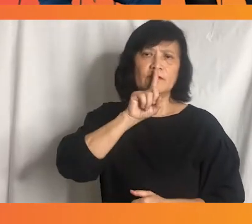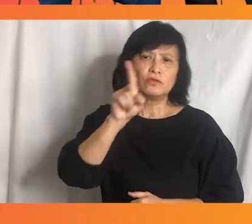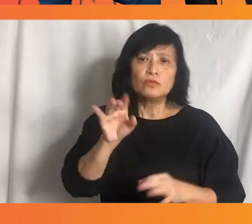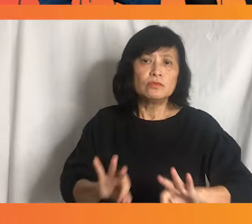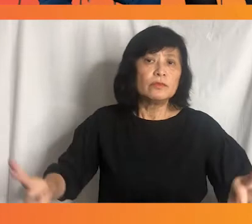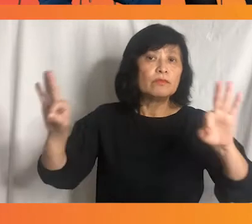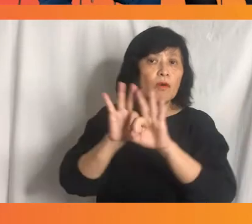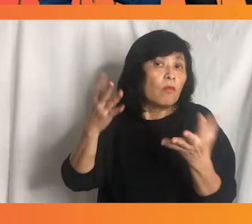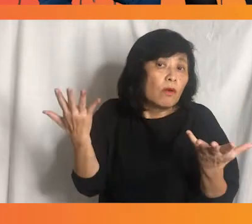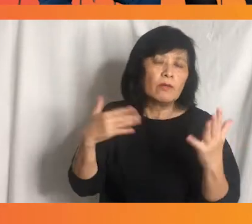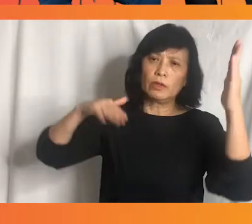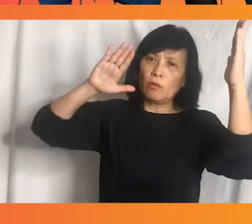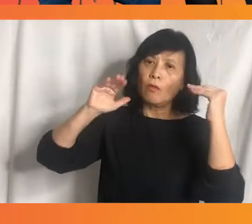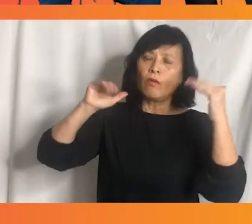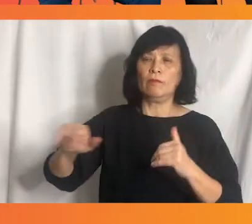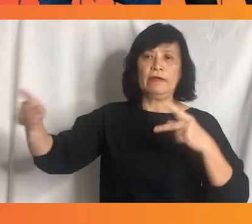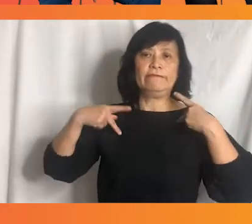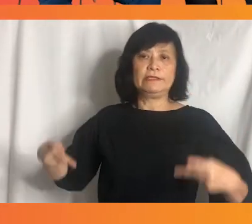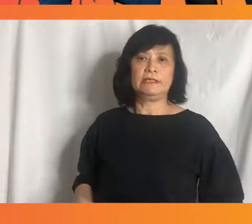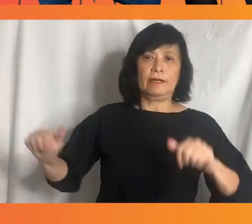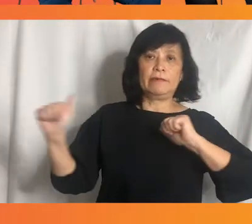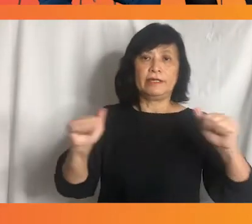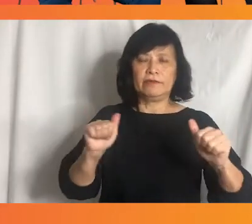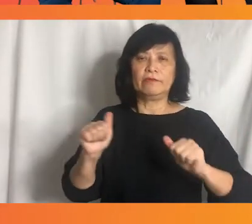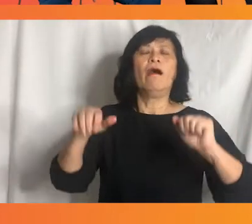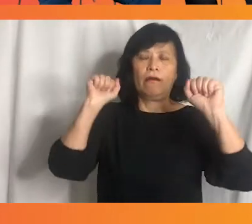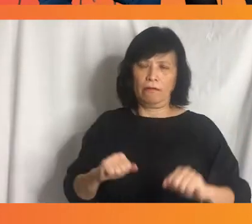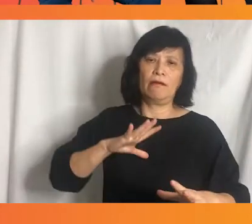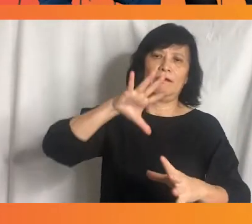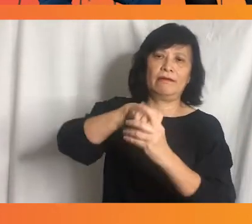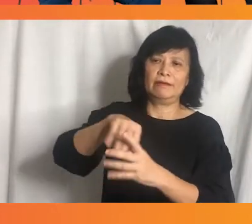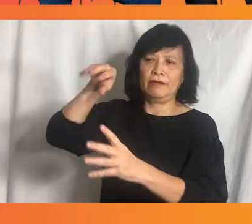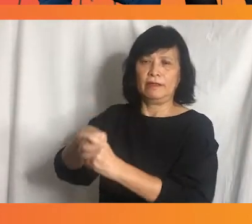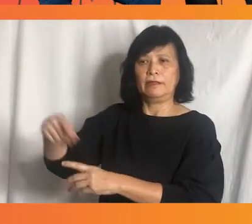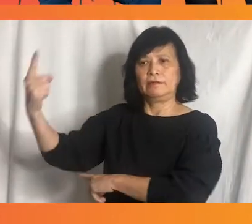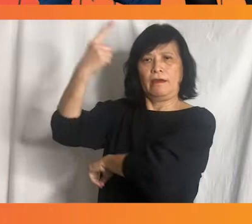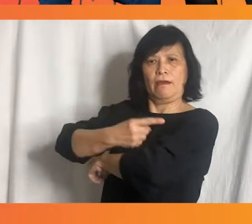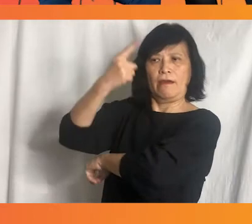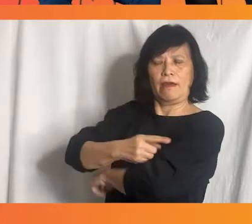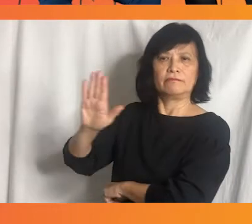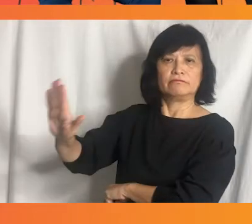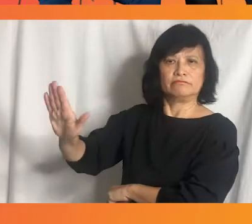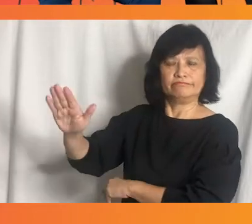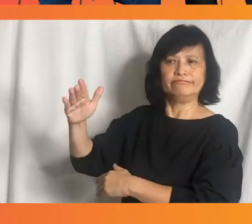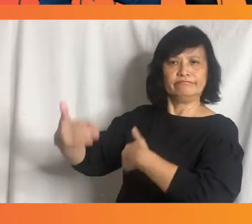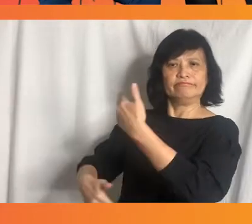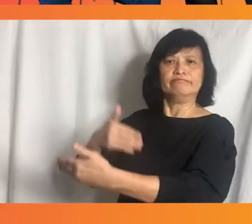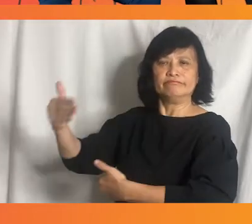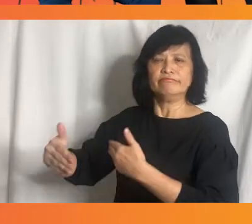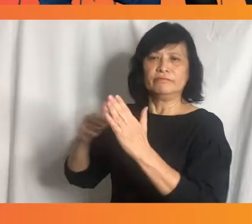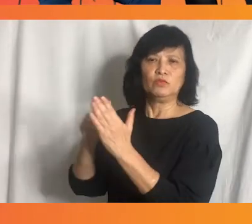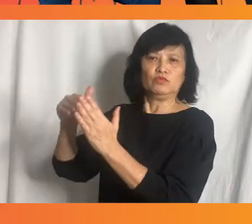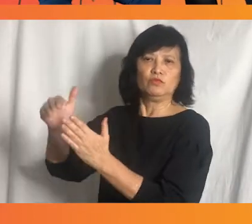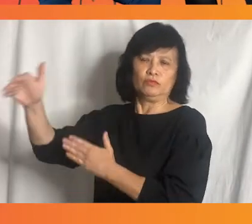Essentially, what we are hoping for is that physical activity becomes incorporated into their daily habits and routine of a person with